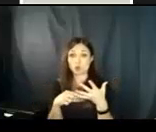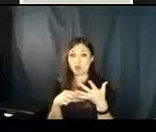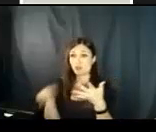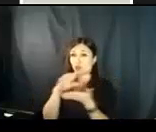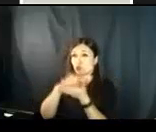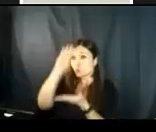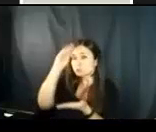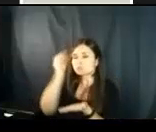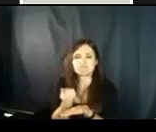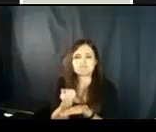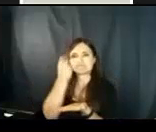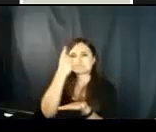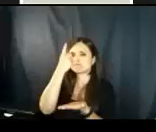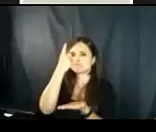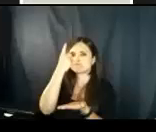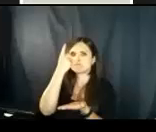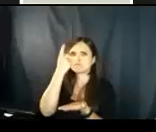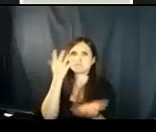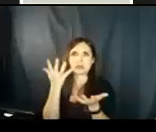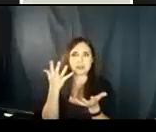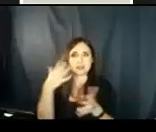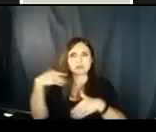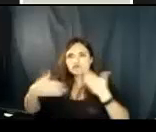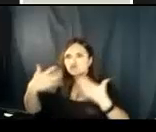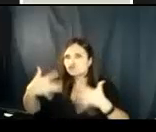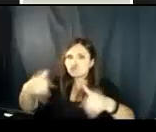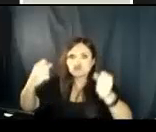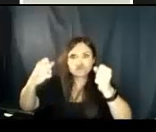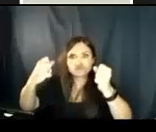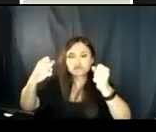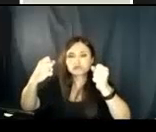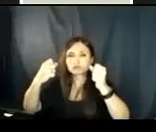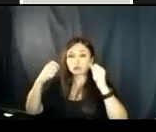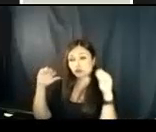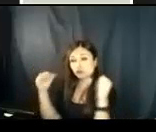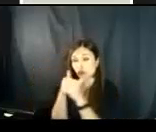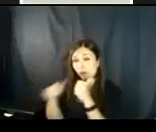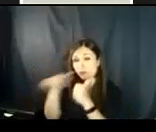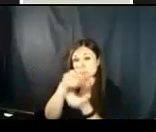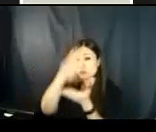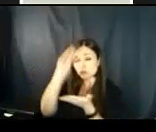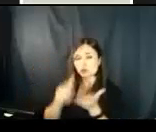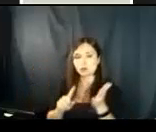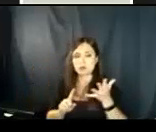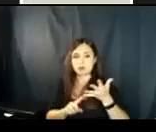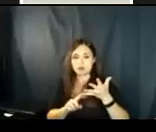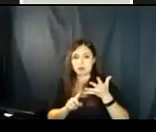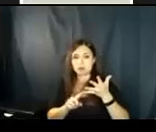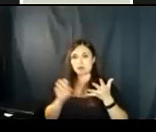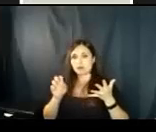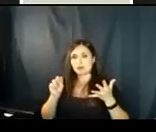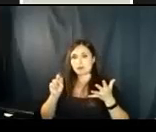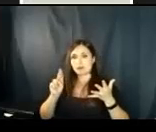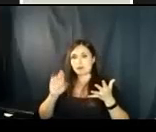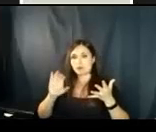to, move a little bit farther, and she wanted to challenge those, she added an enrichment. So